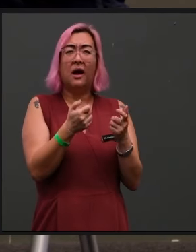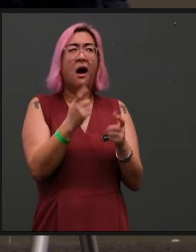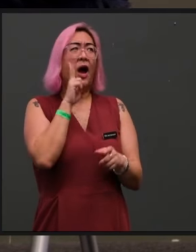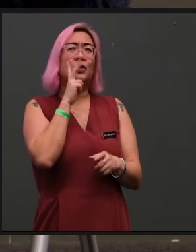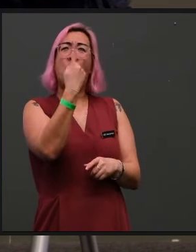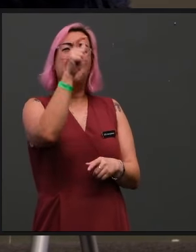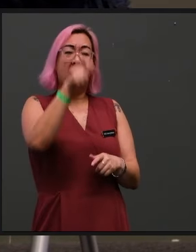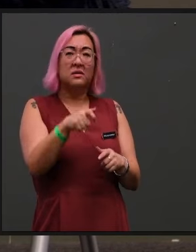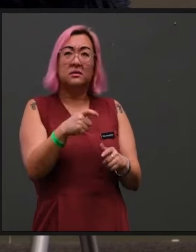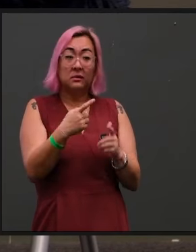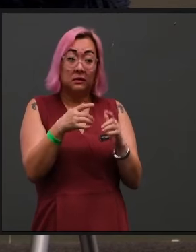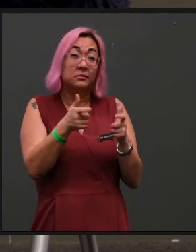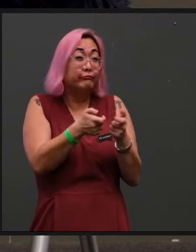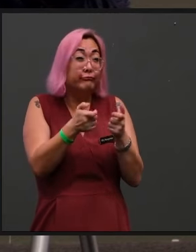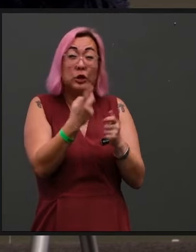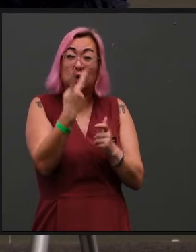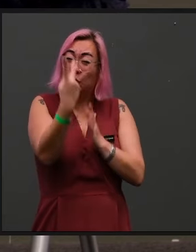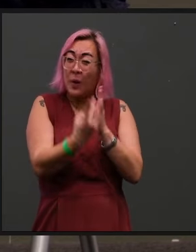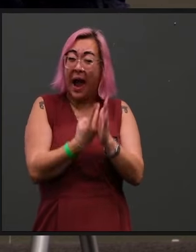it.